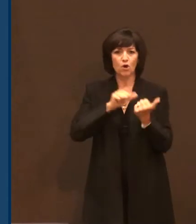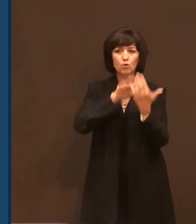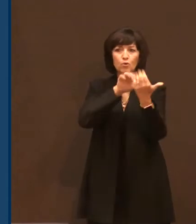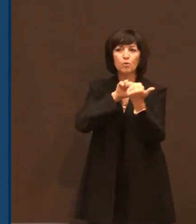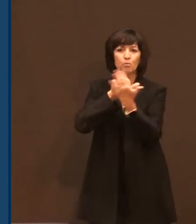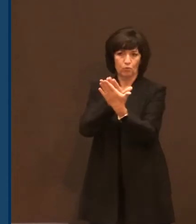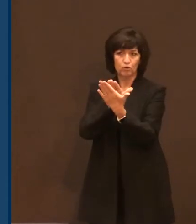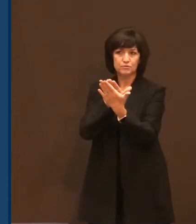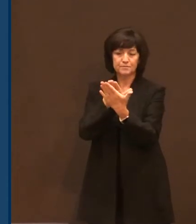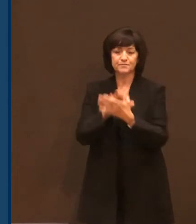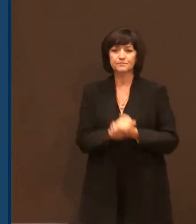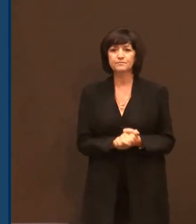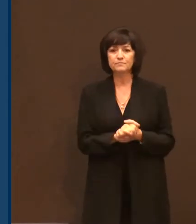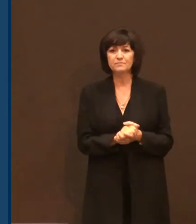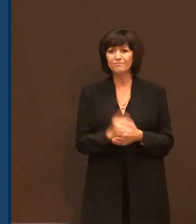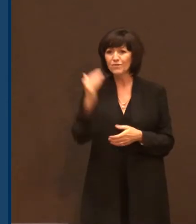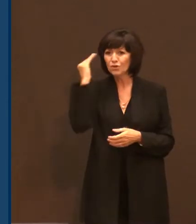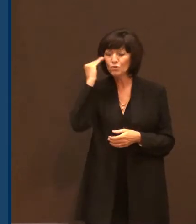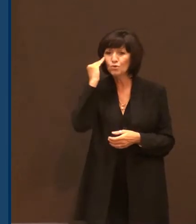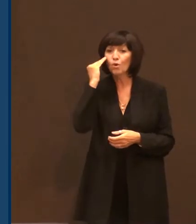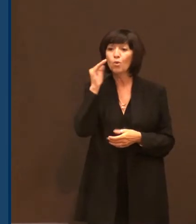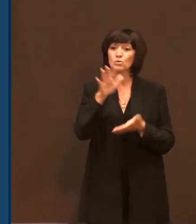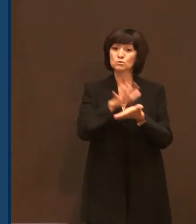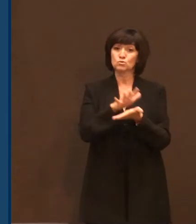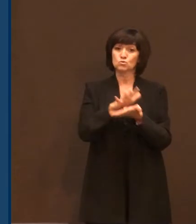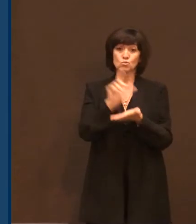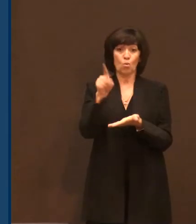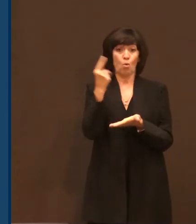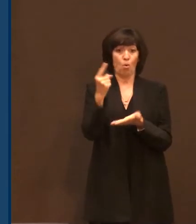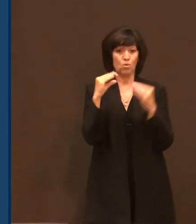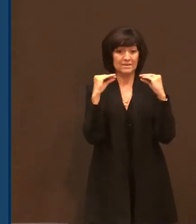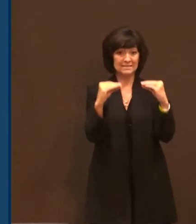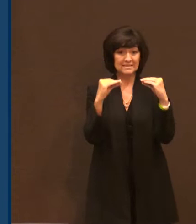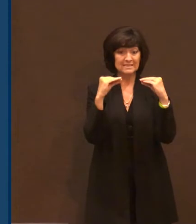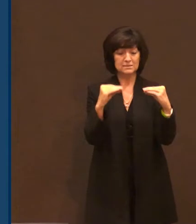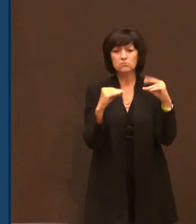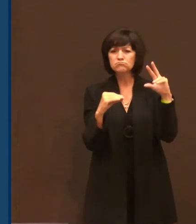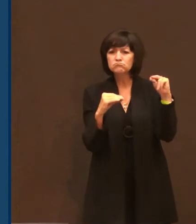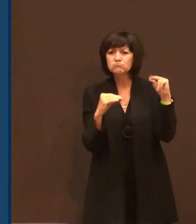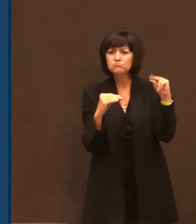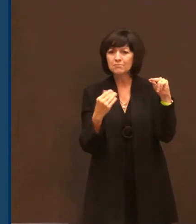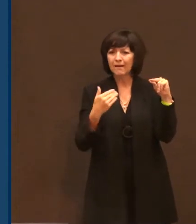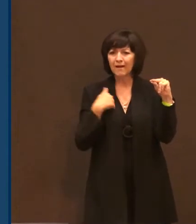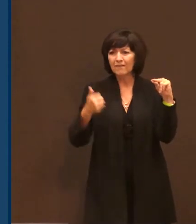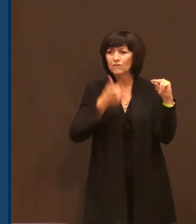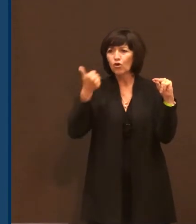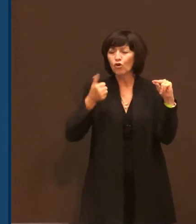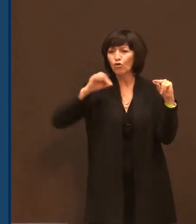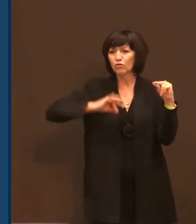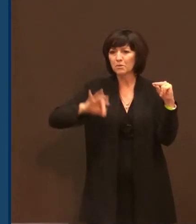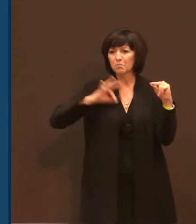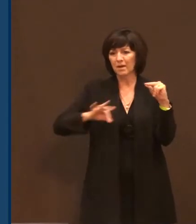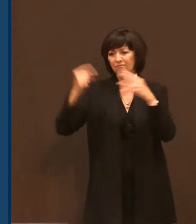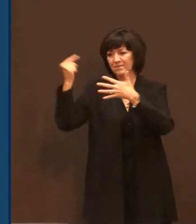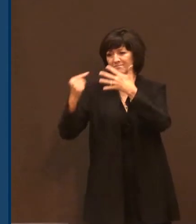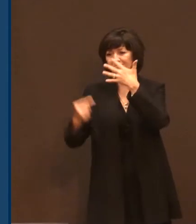through that, know that schools provide more than education, and we have learned that through the